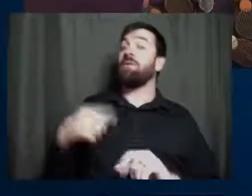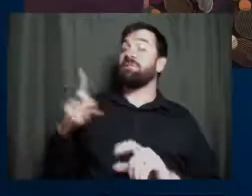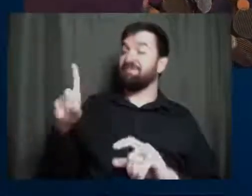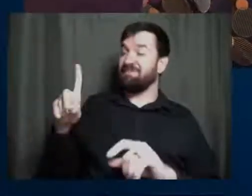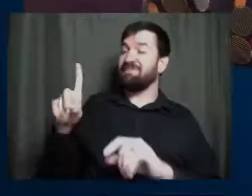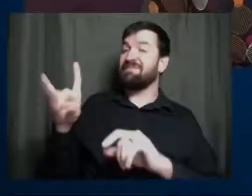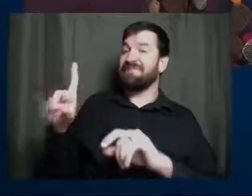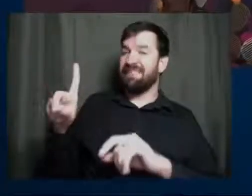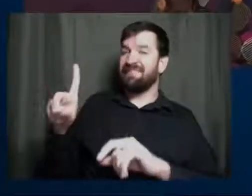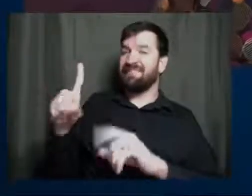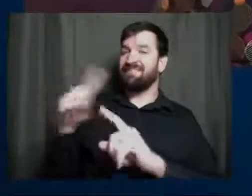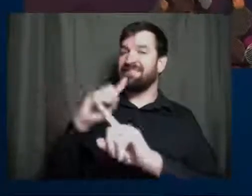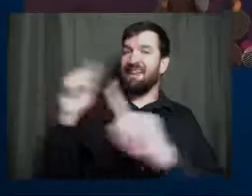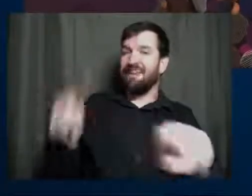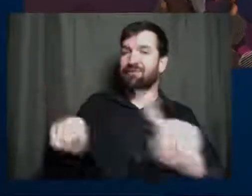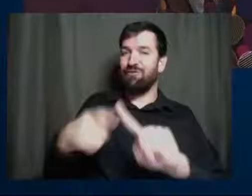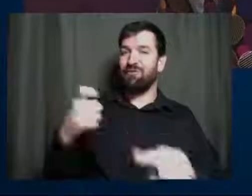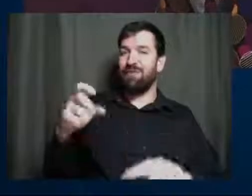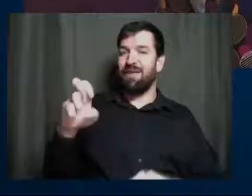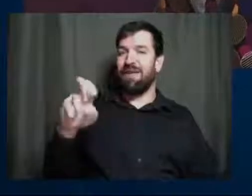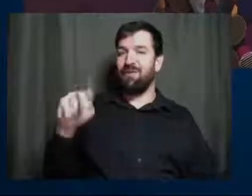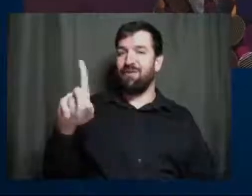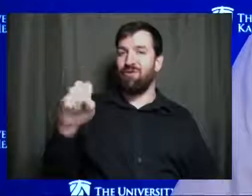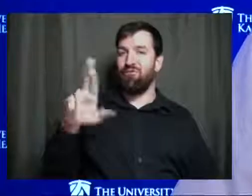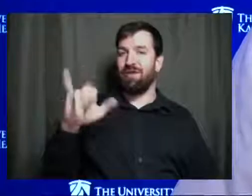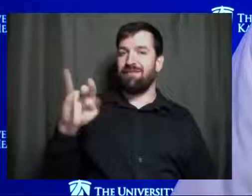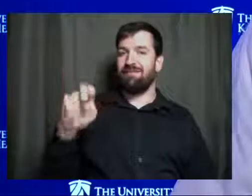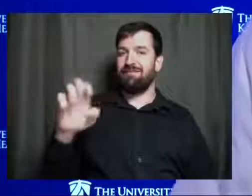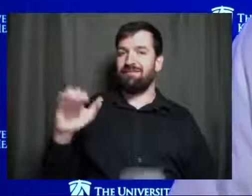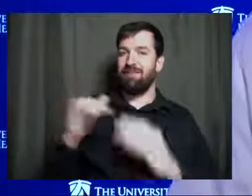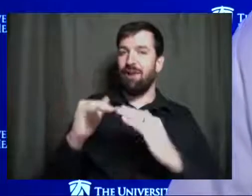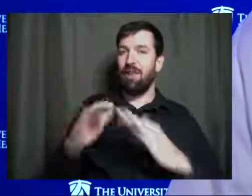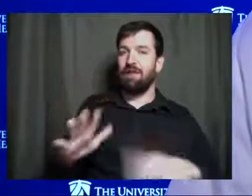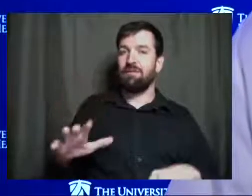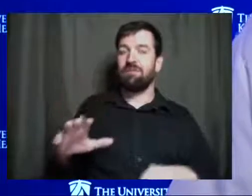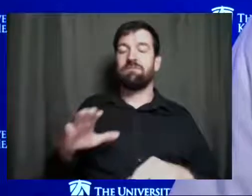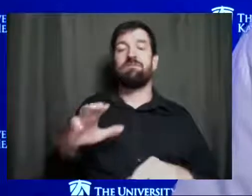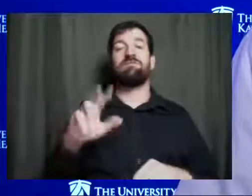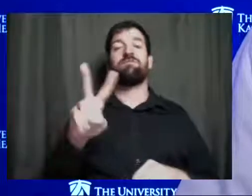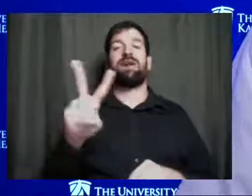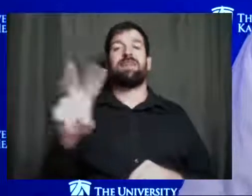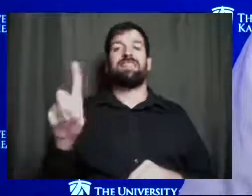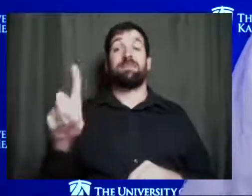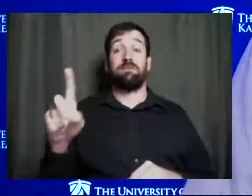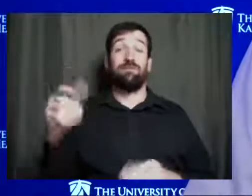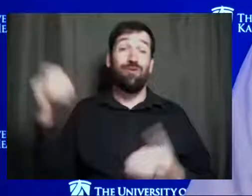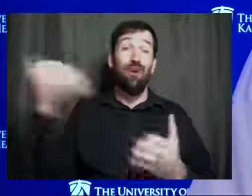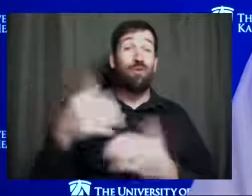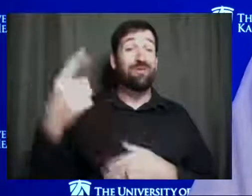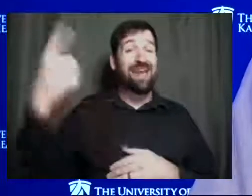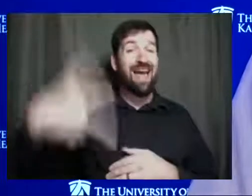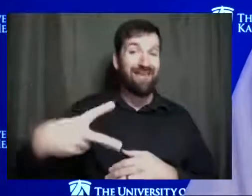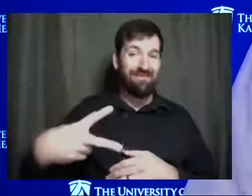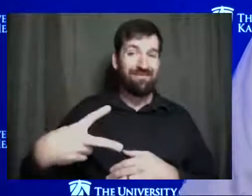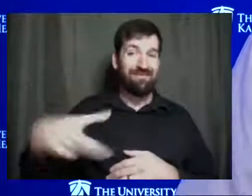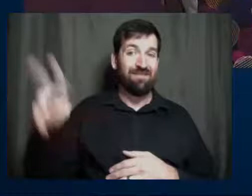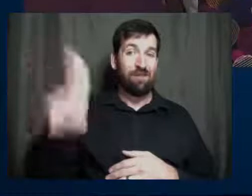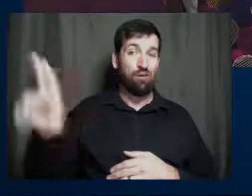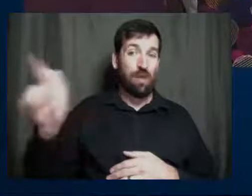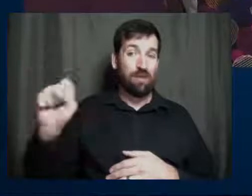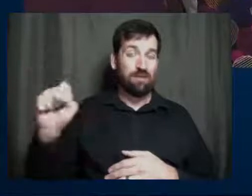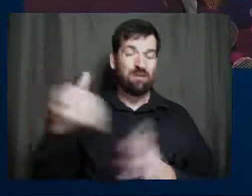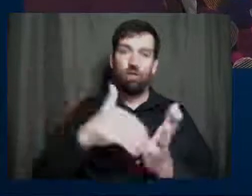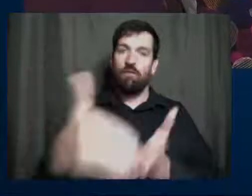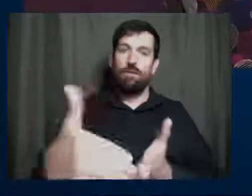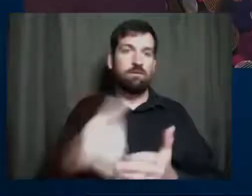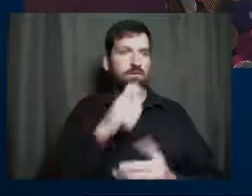endocrine colleague okay. about the vitamin D Okay. deficiency. So it sounds like nearly half in the U.S. So it's pretty prevalent. So it's not just us